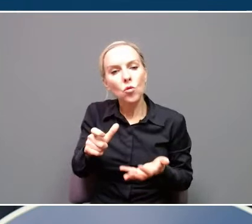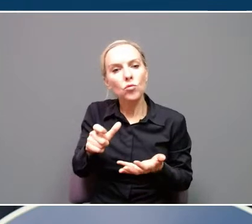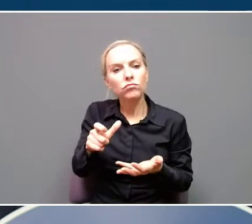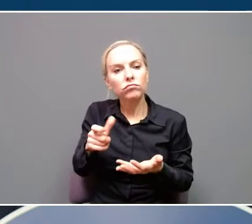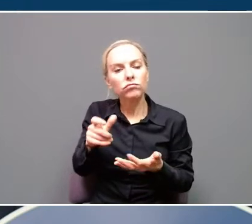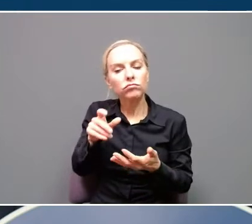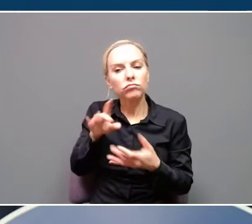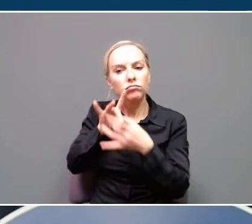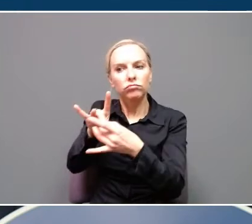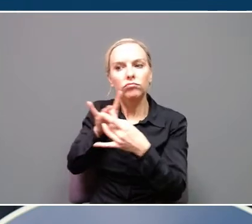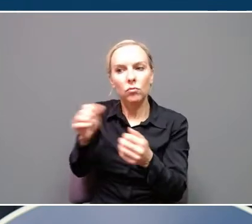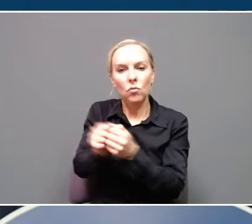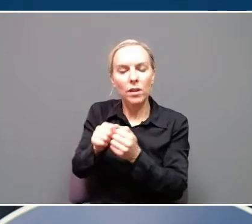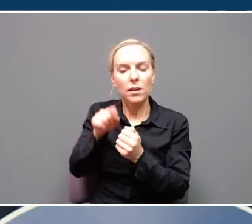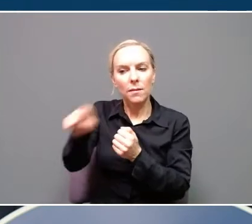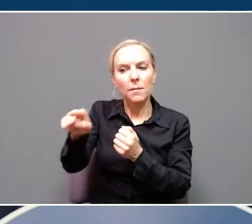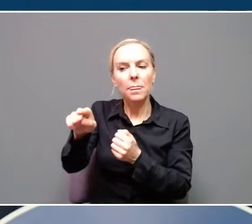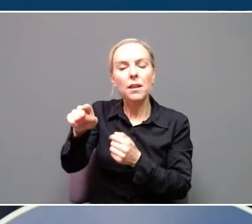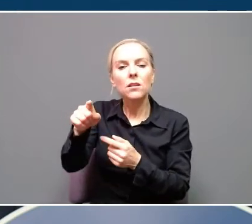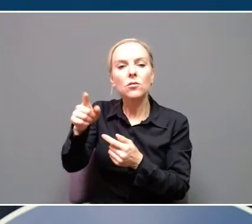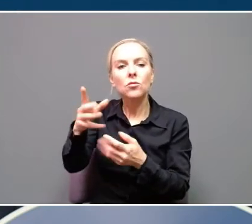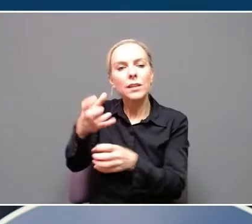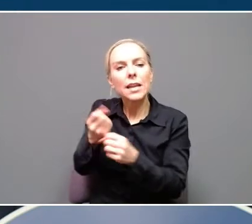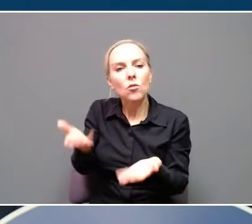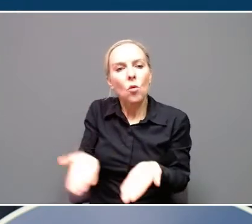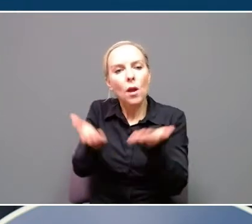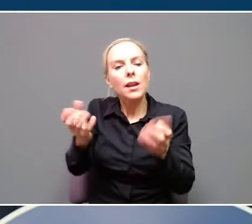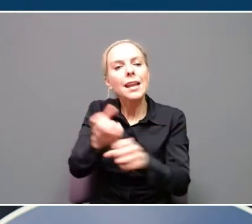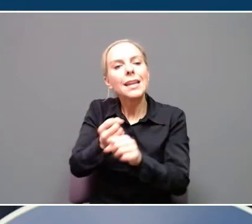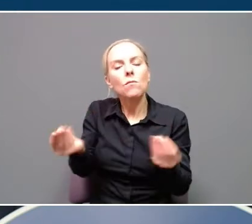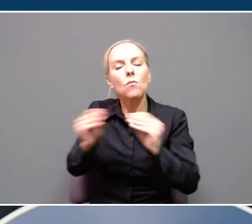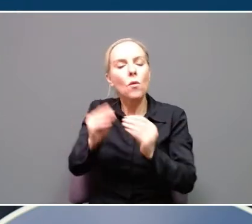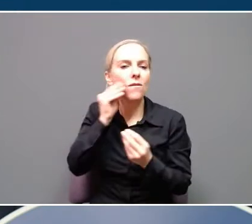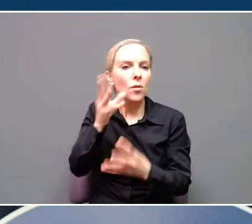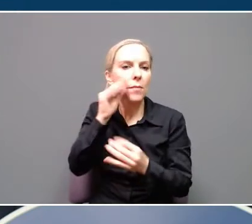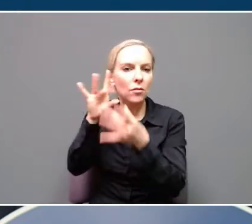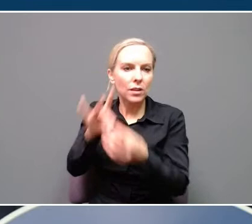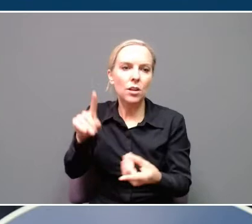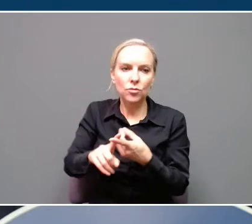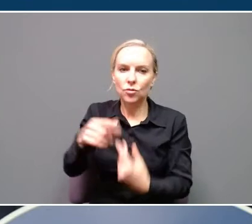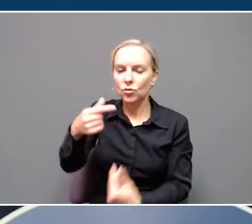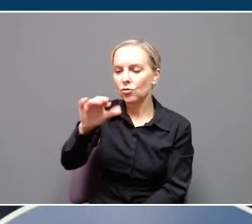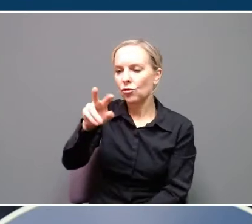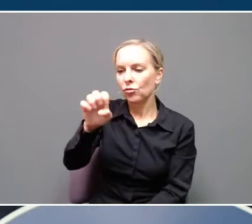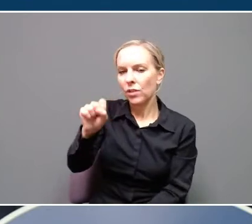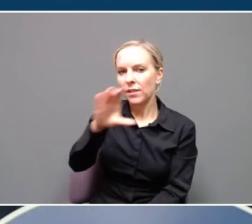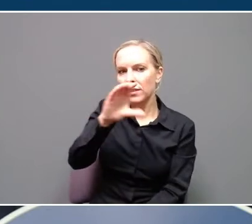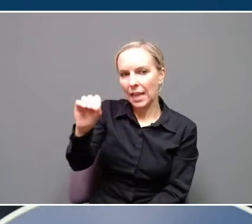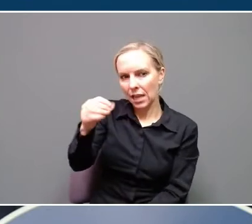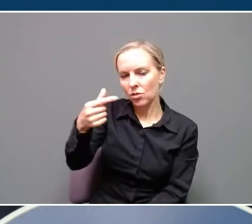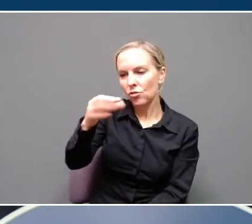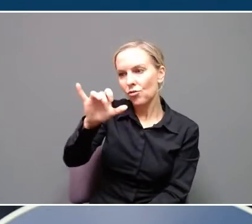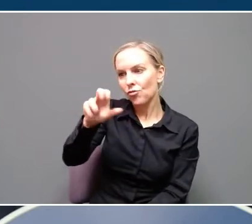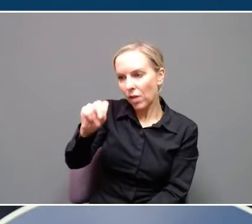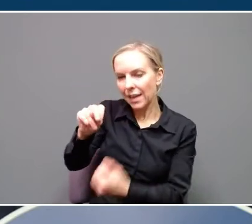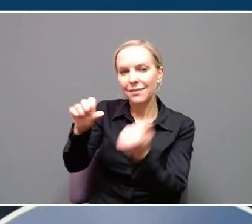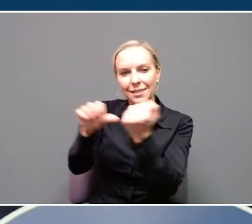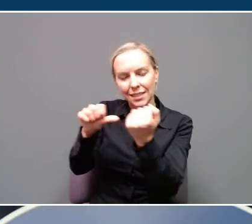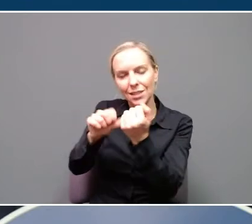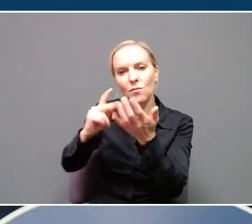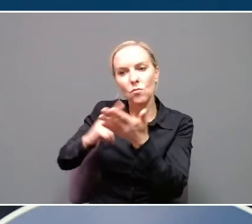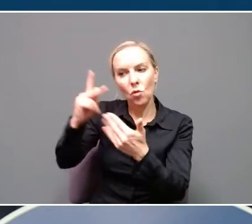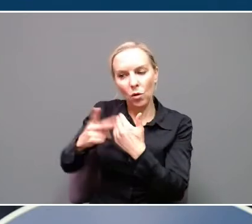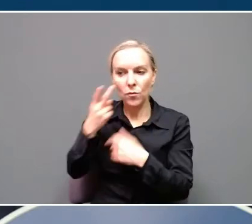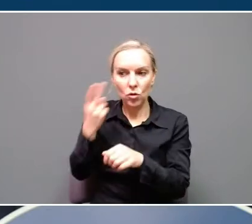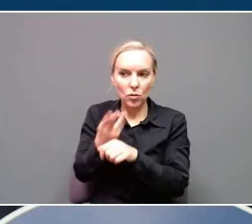more information about the Graves County Grain Assistance Program, which is bigger than just Graves County if you use that granary, and apply